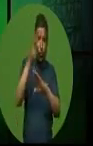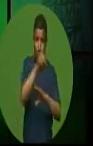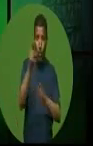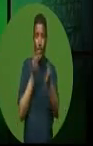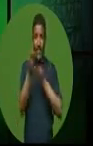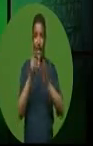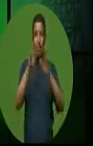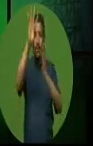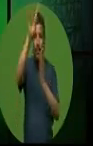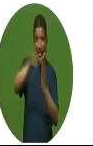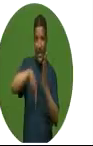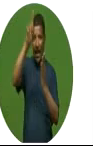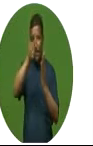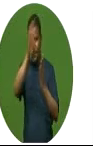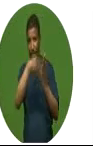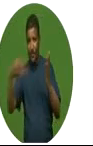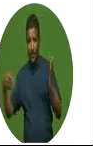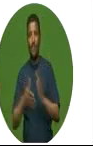graph. Here's the graph.